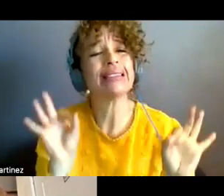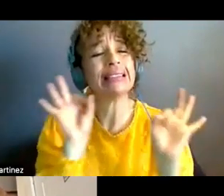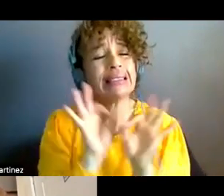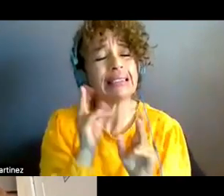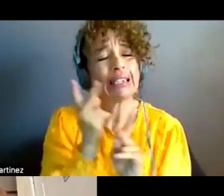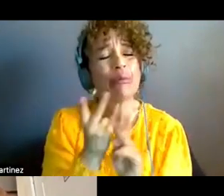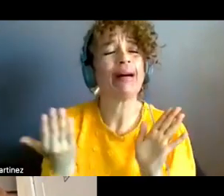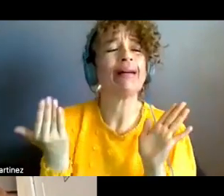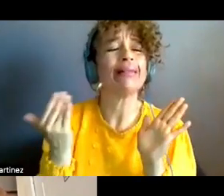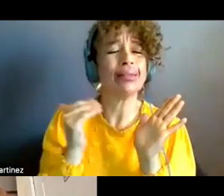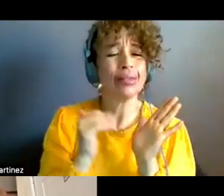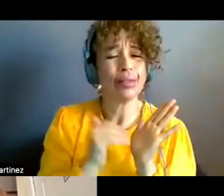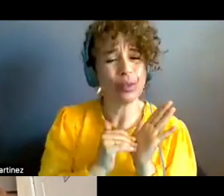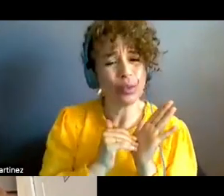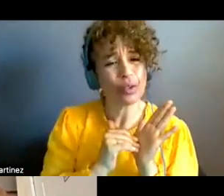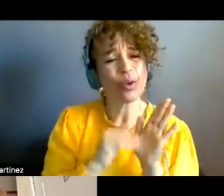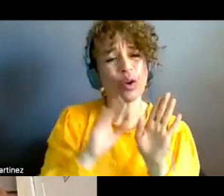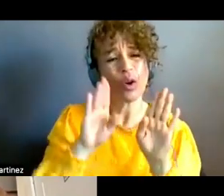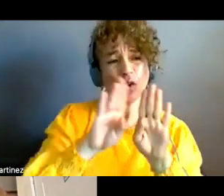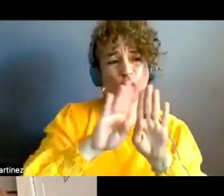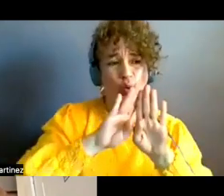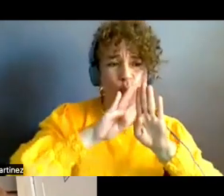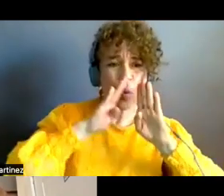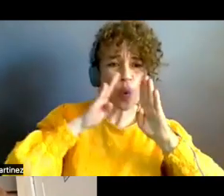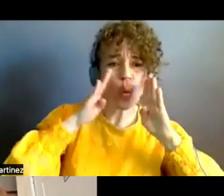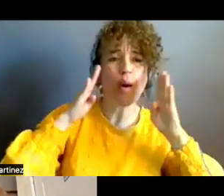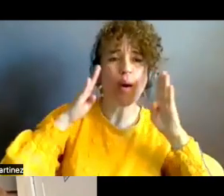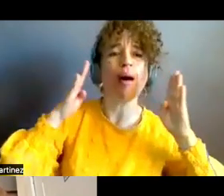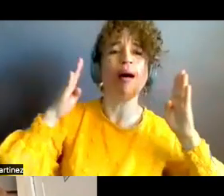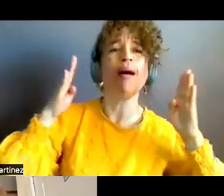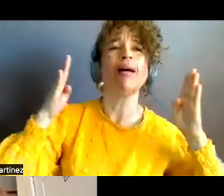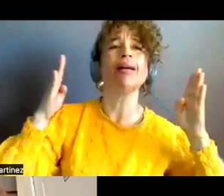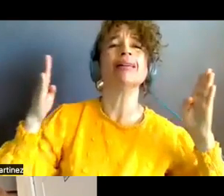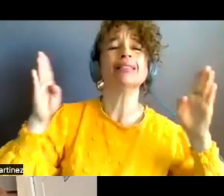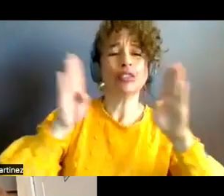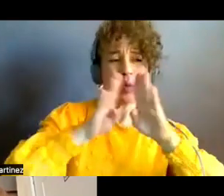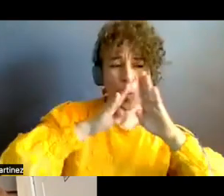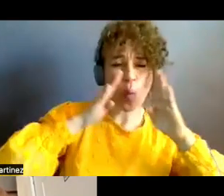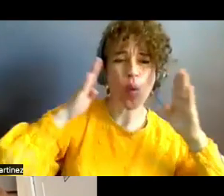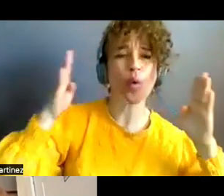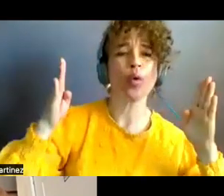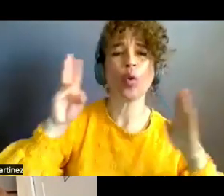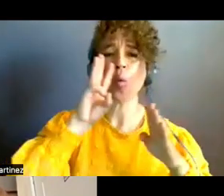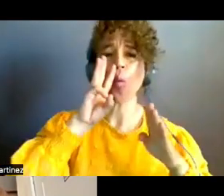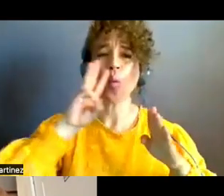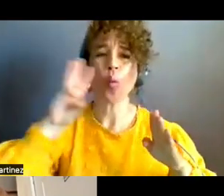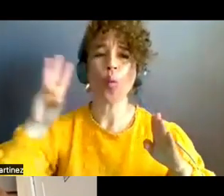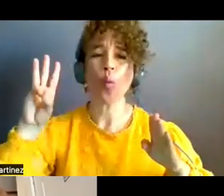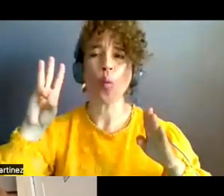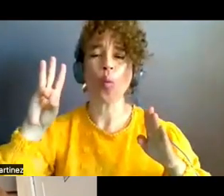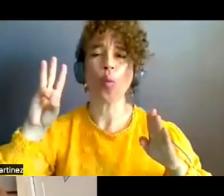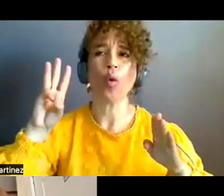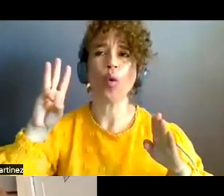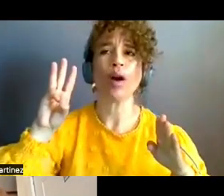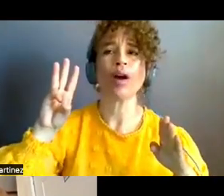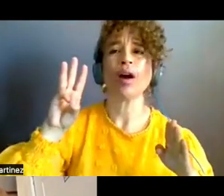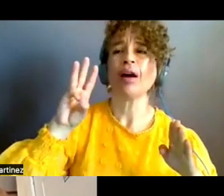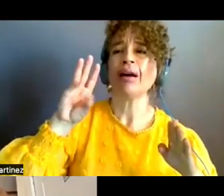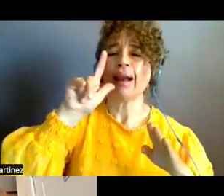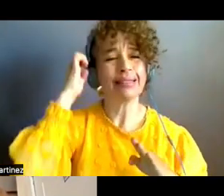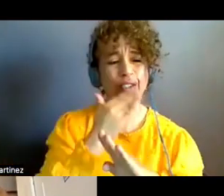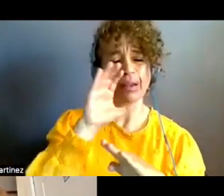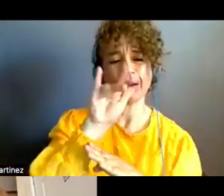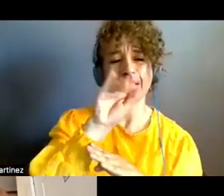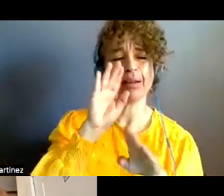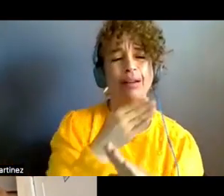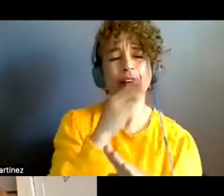again, the door open to get, you know, Western classical music